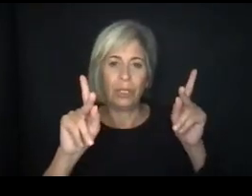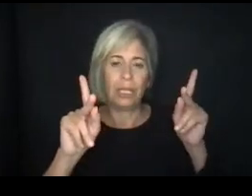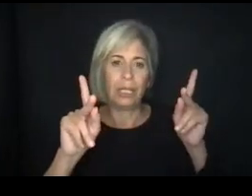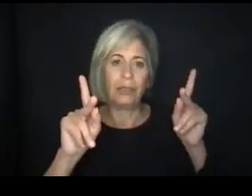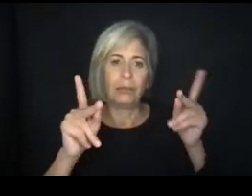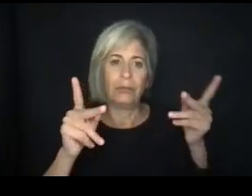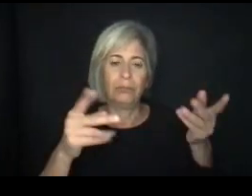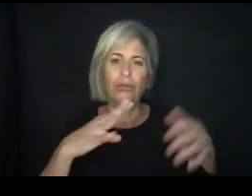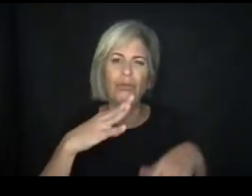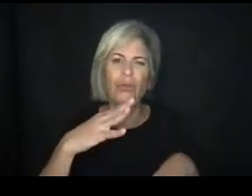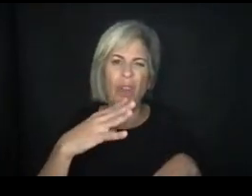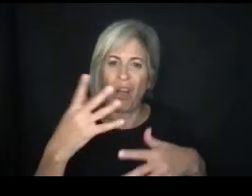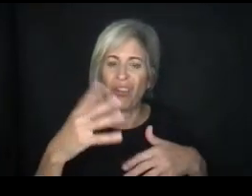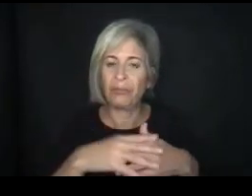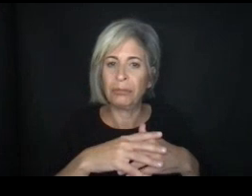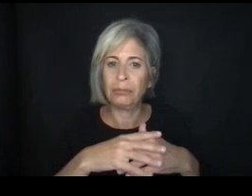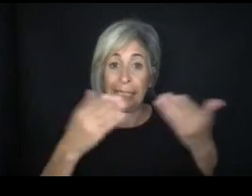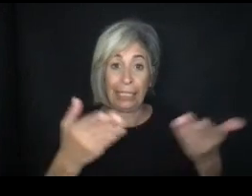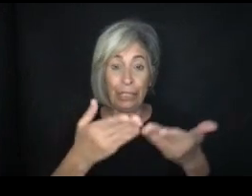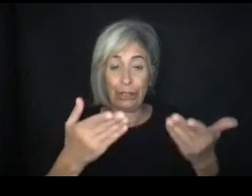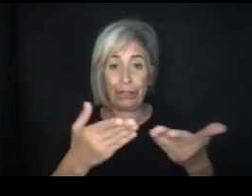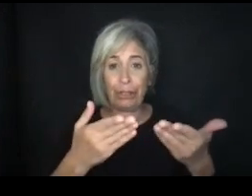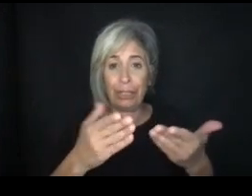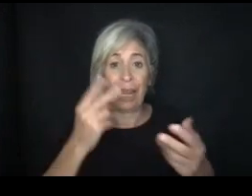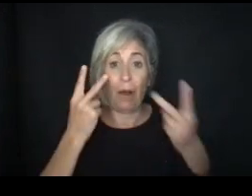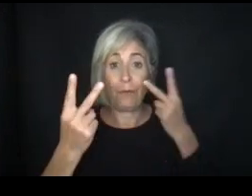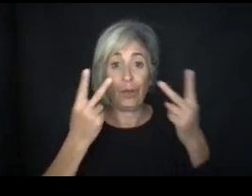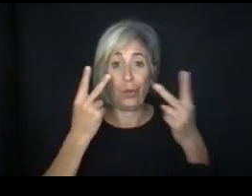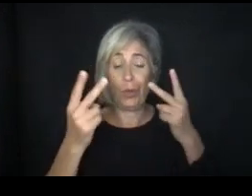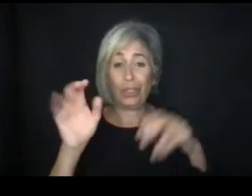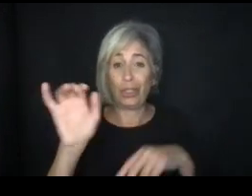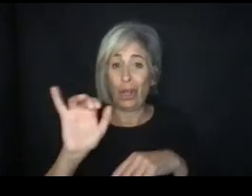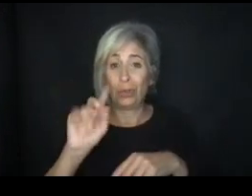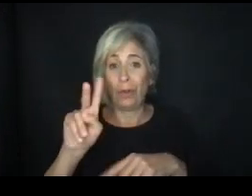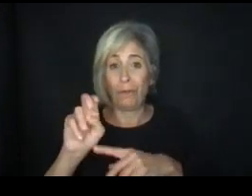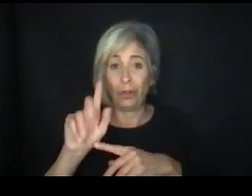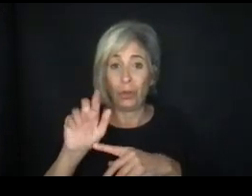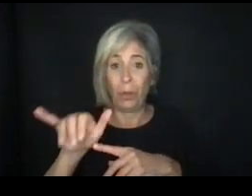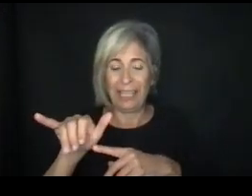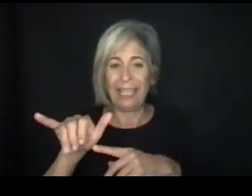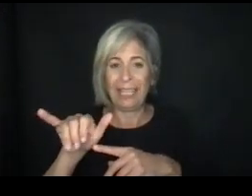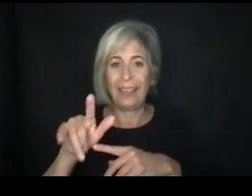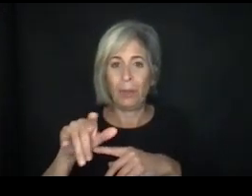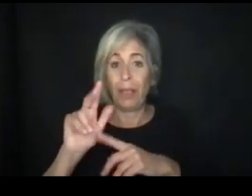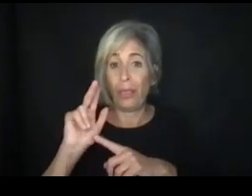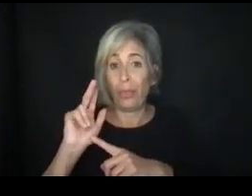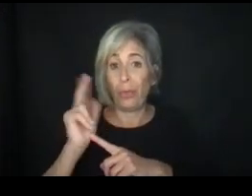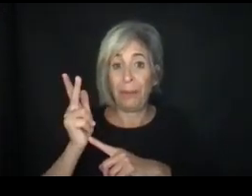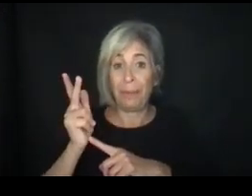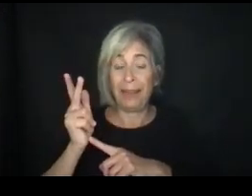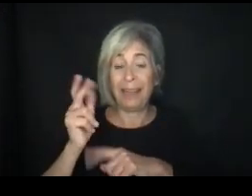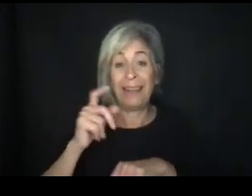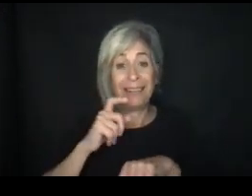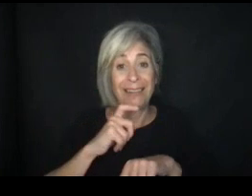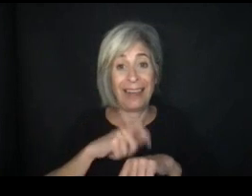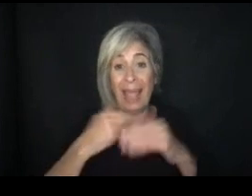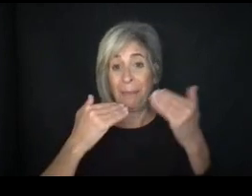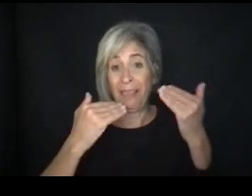to speak here and our viewers virtually, there will be a 3-minute time